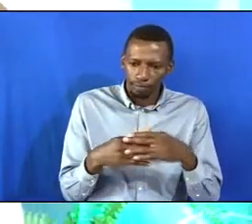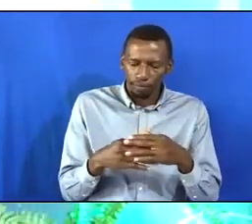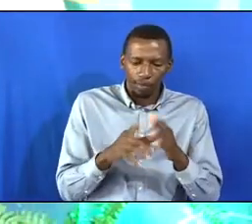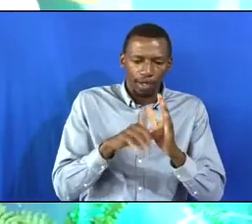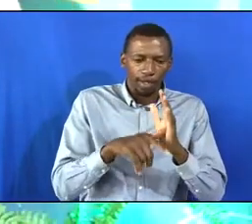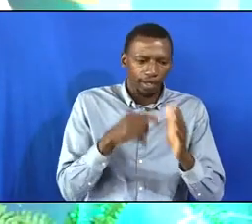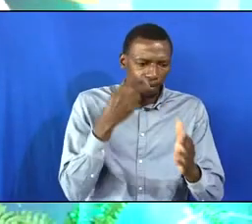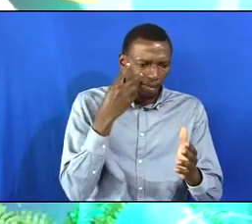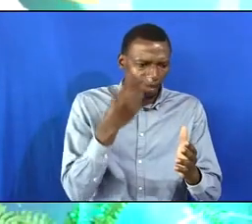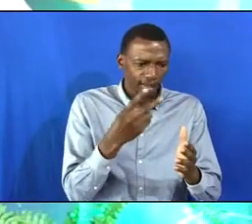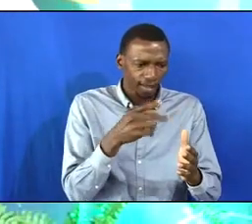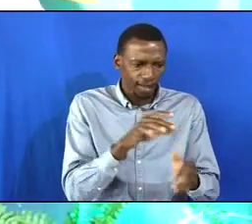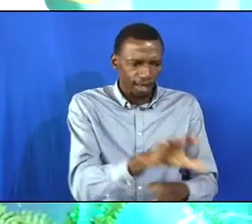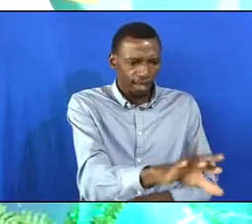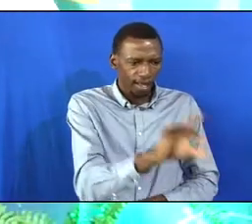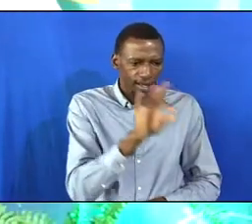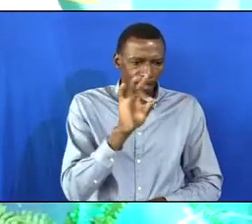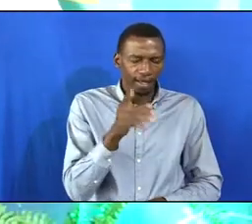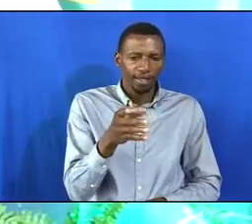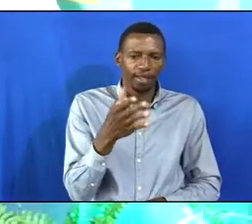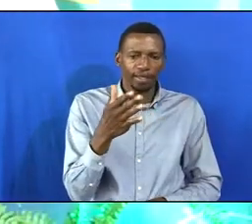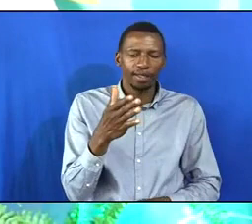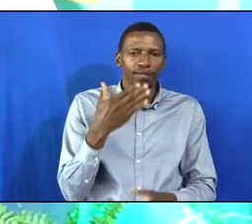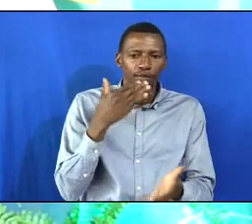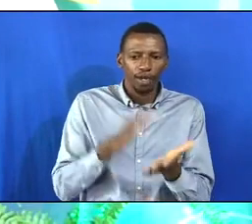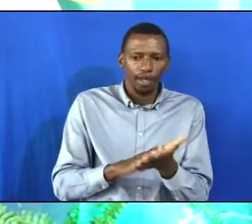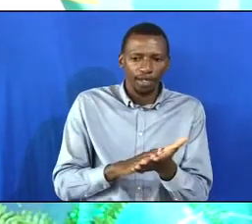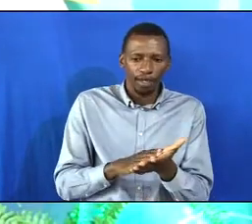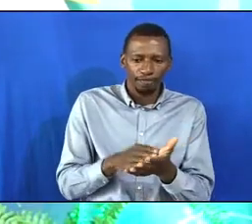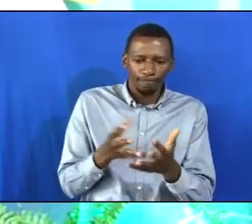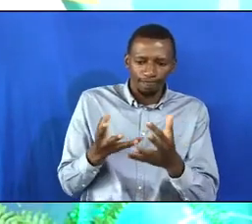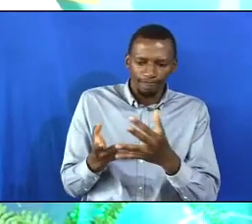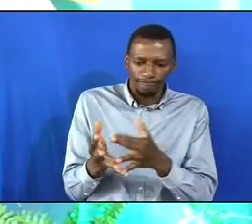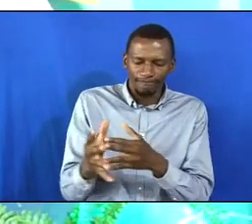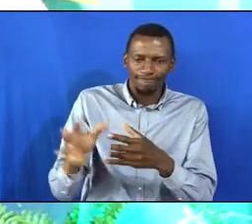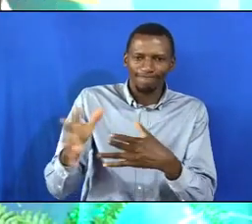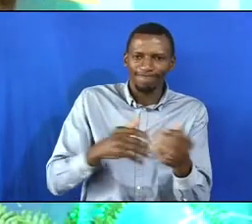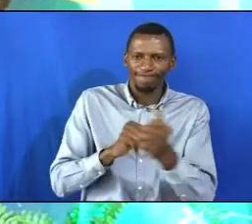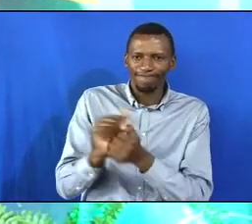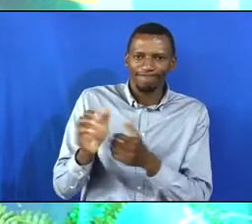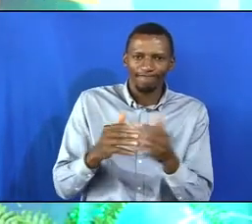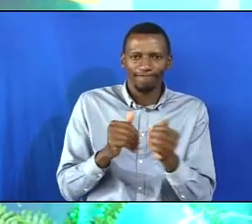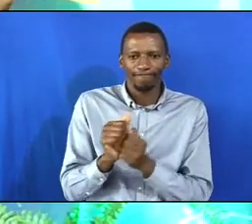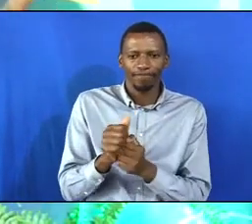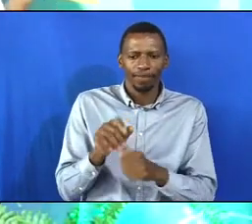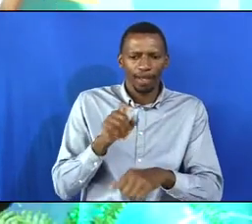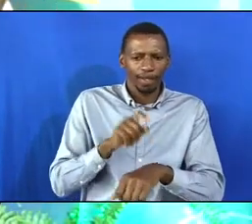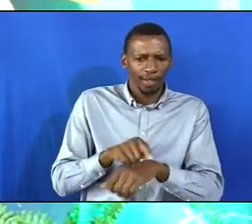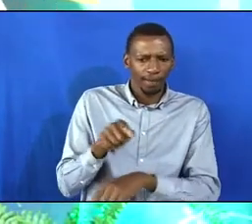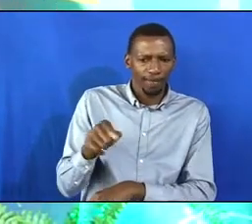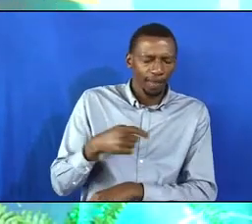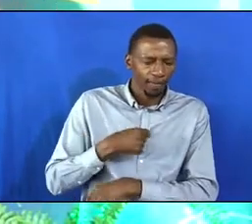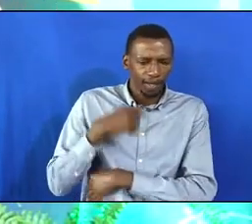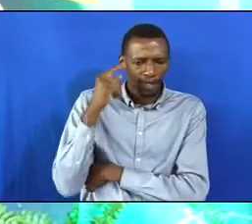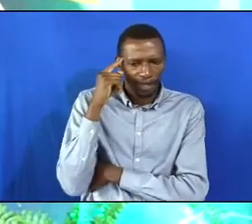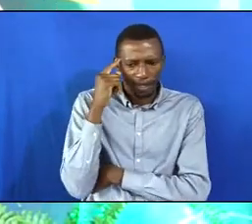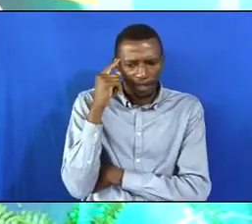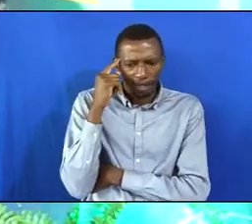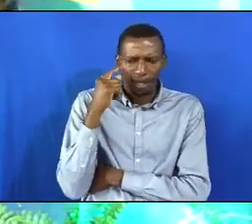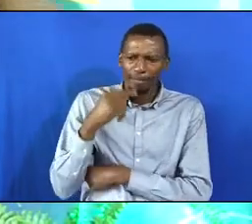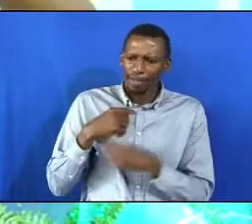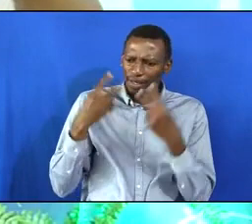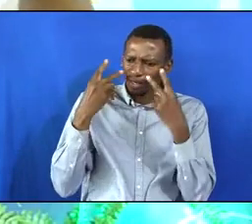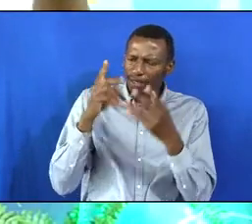same letter and put it on a shredder and shredded it. And at that point, I'm thinking, what am I